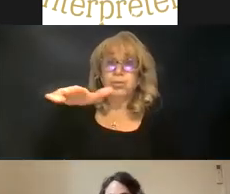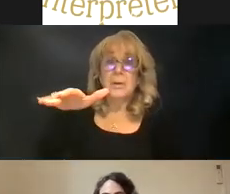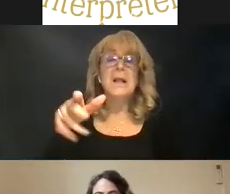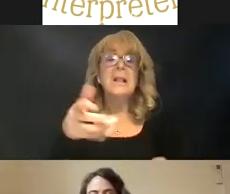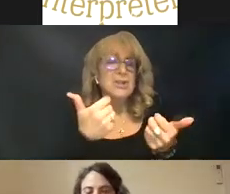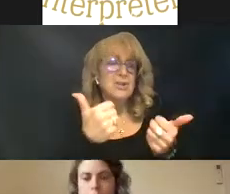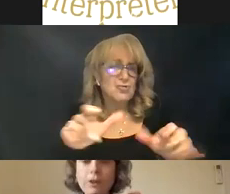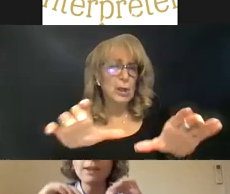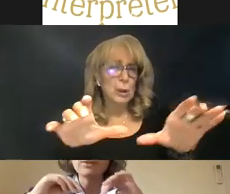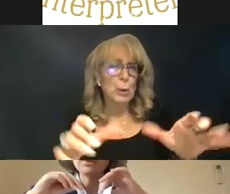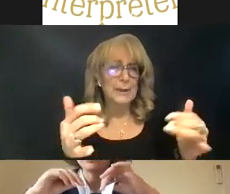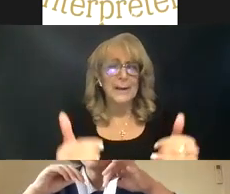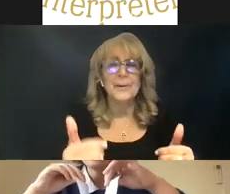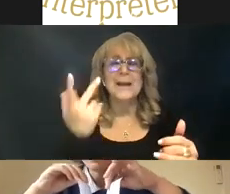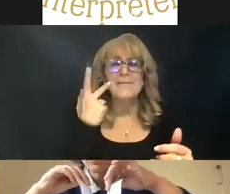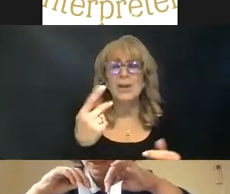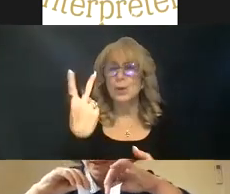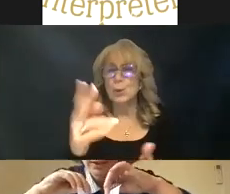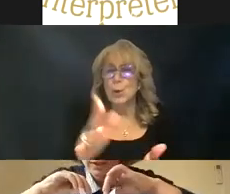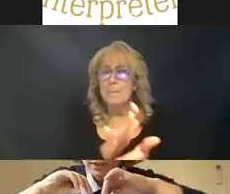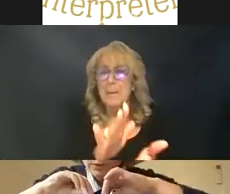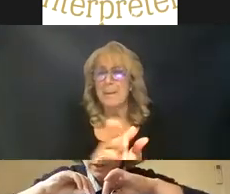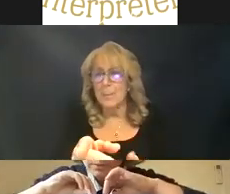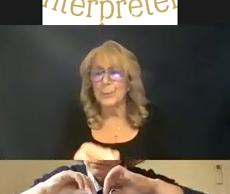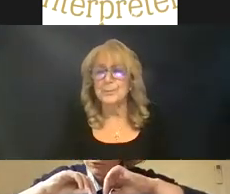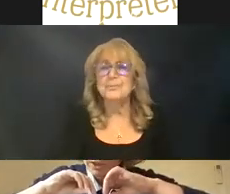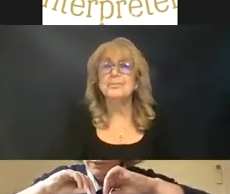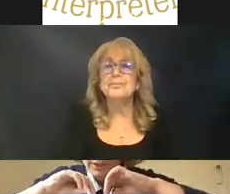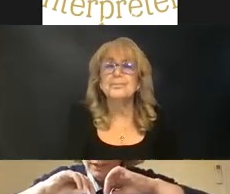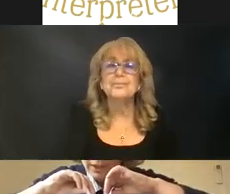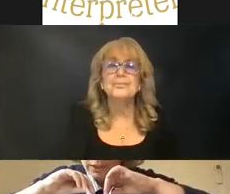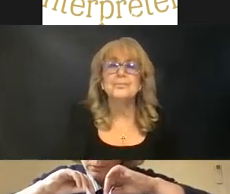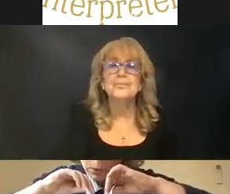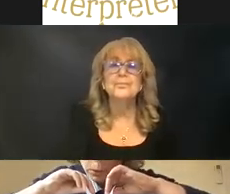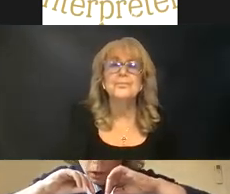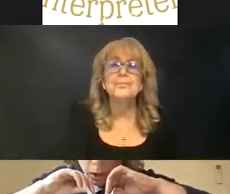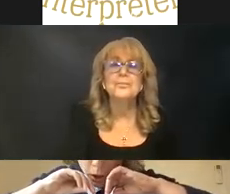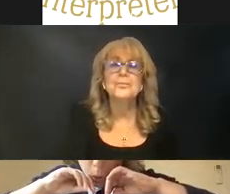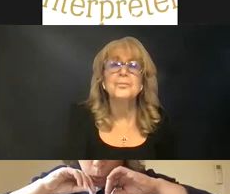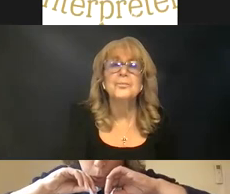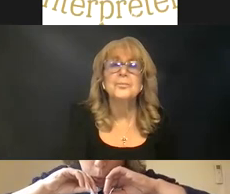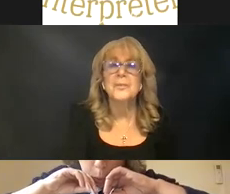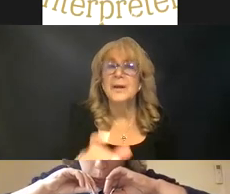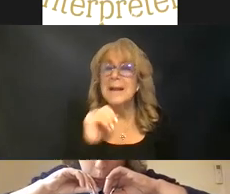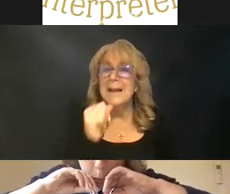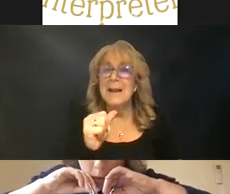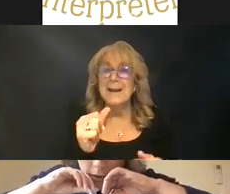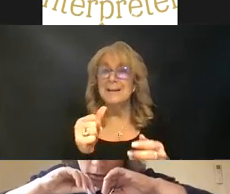then. So if I take the two sheets and I'm now trying to keep them straight and then blow,